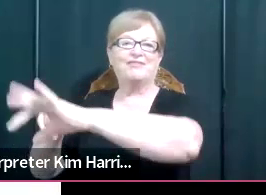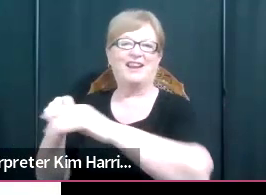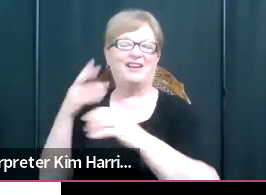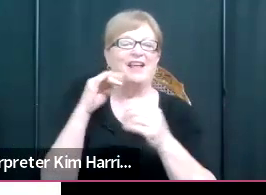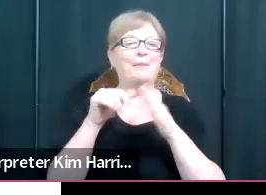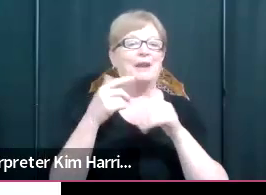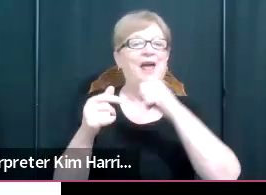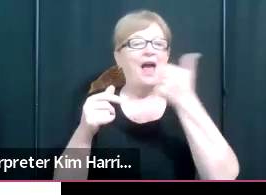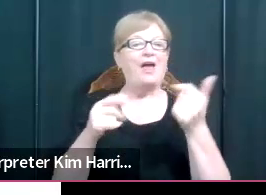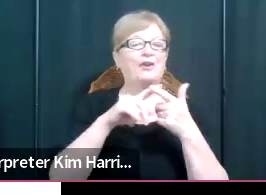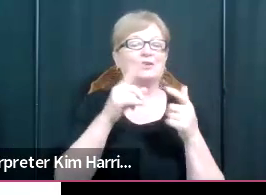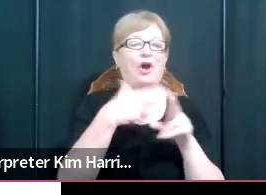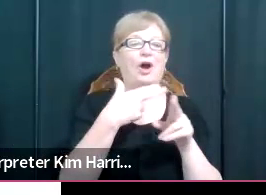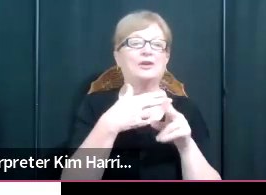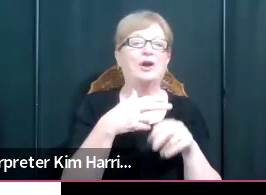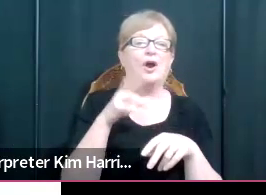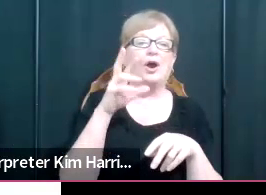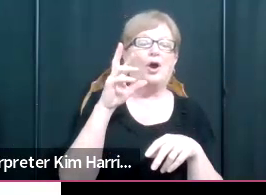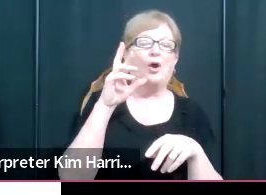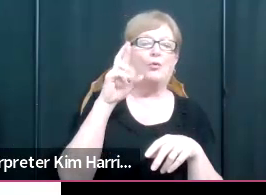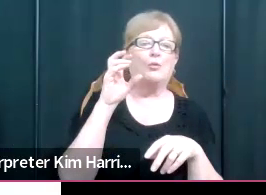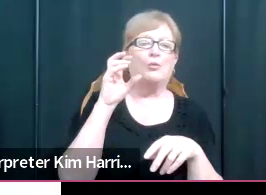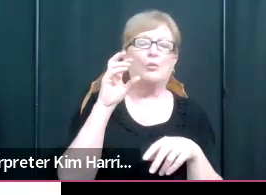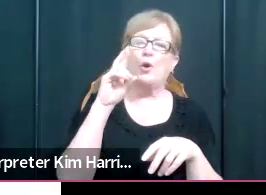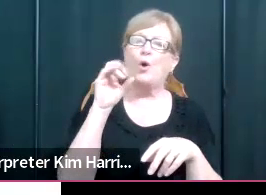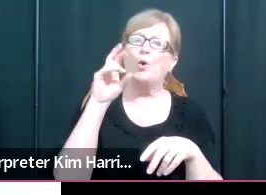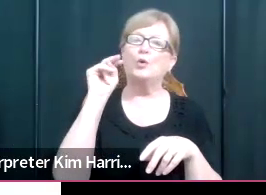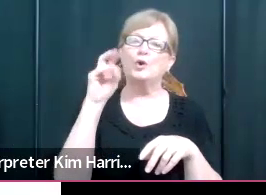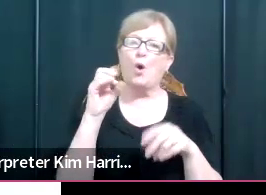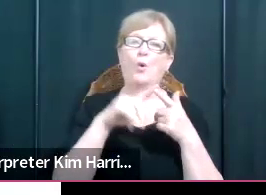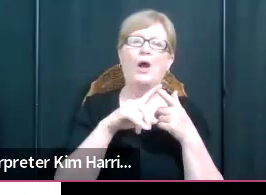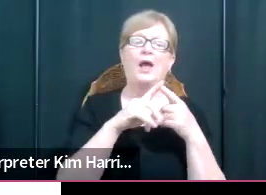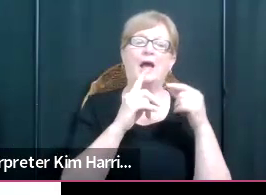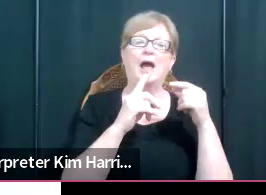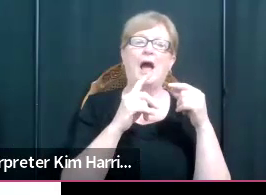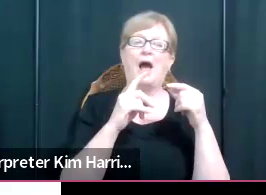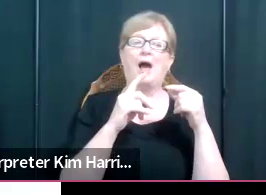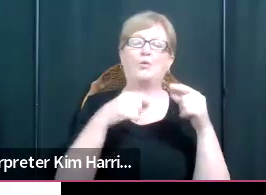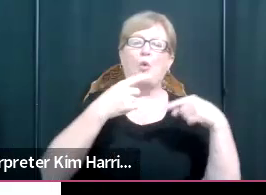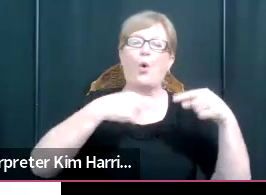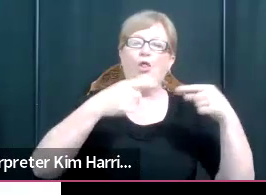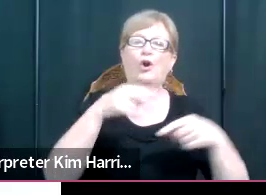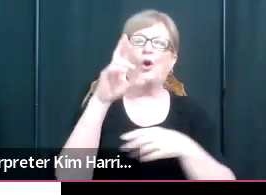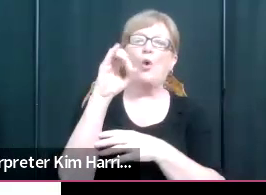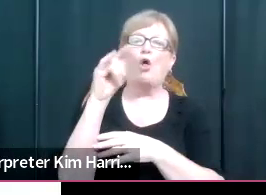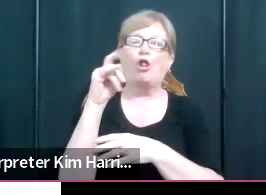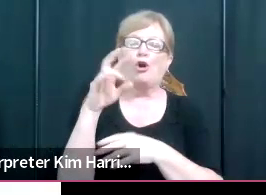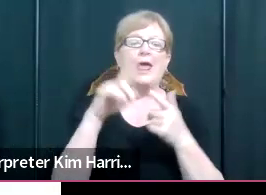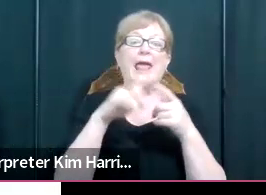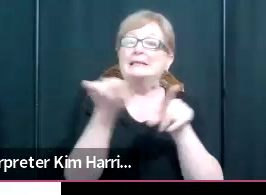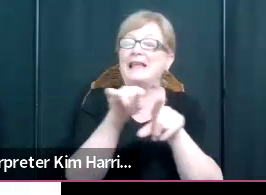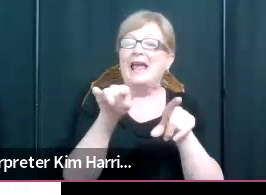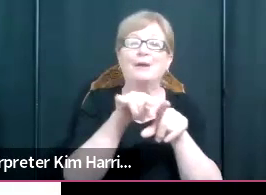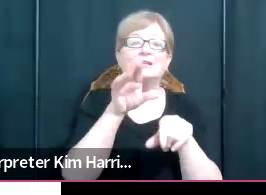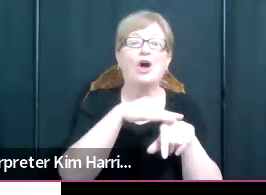Ono rollers. These are cylinders, kind of like what would be on a conveyor belt, like